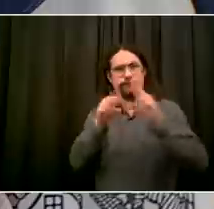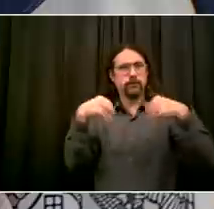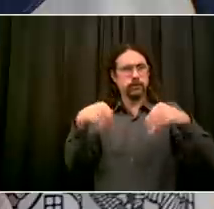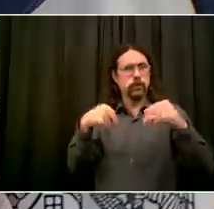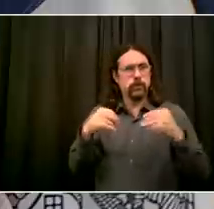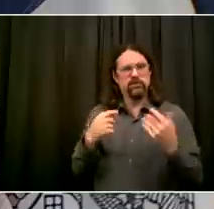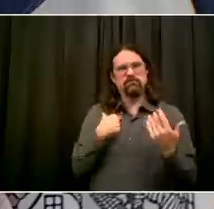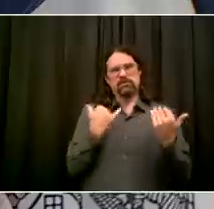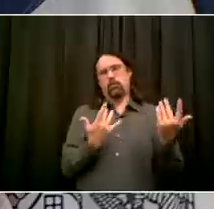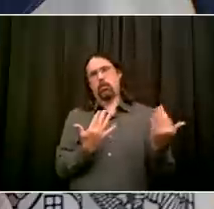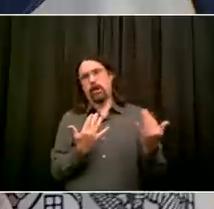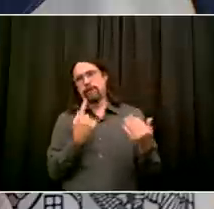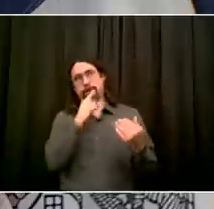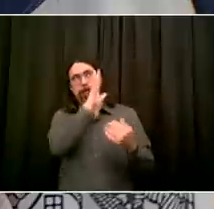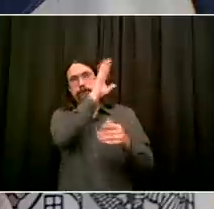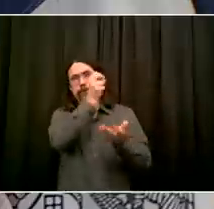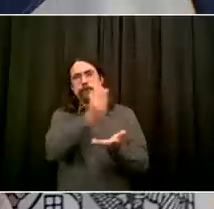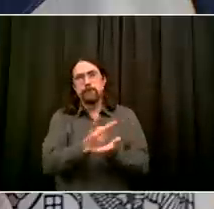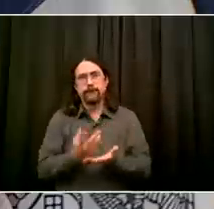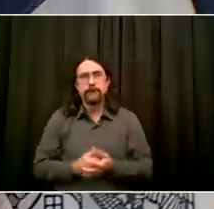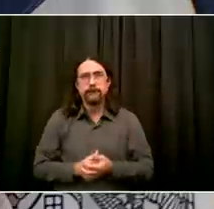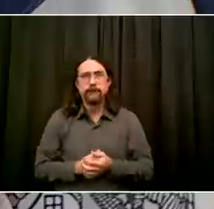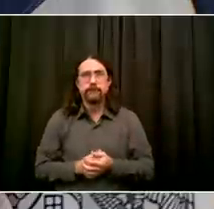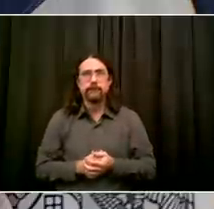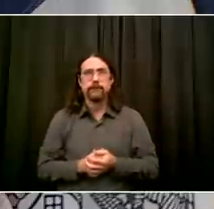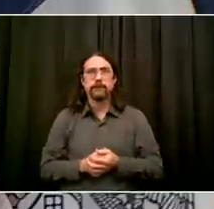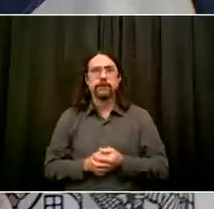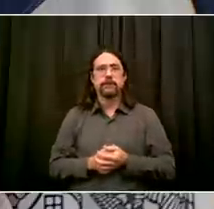but we are waiting for sign-off.